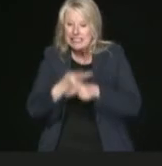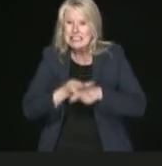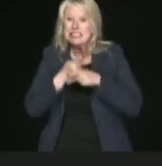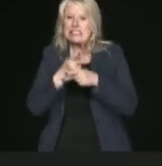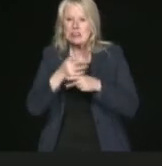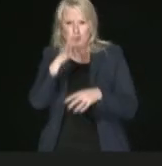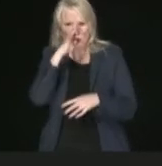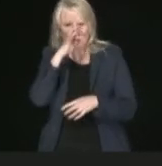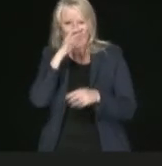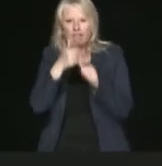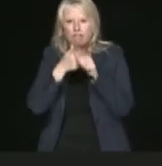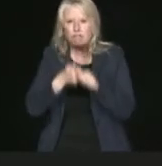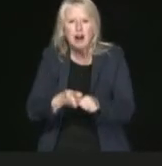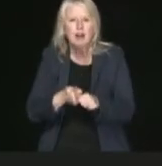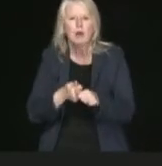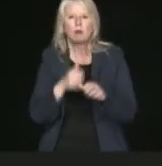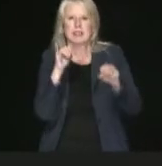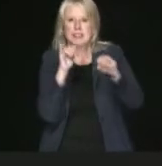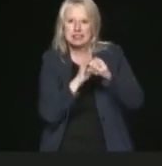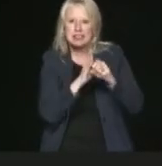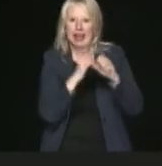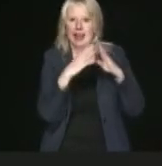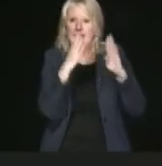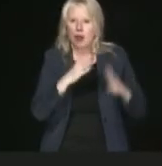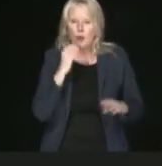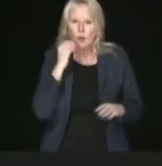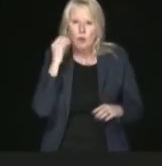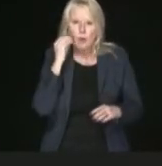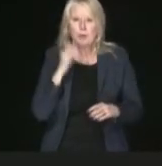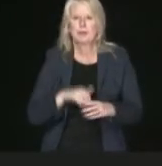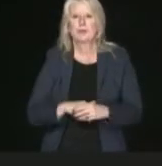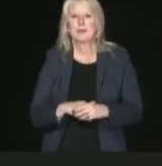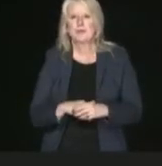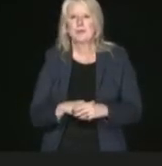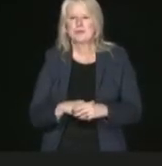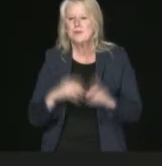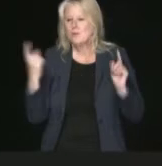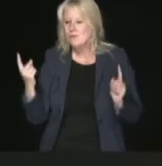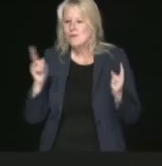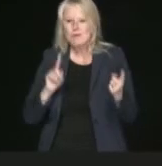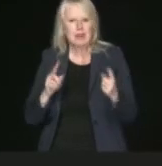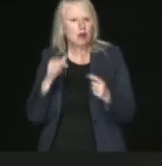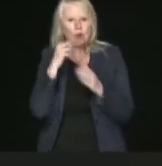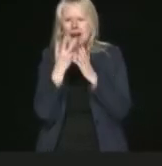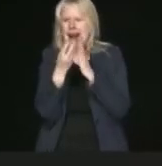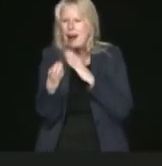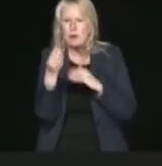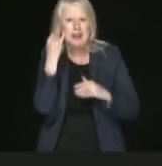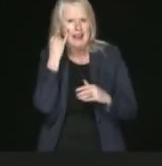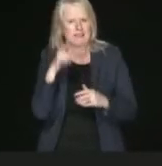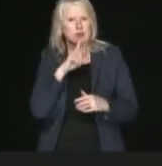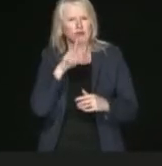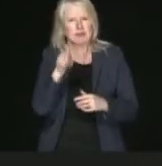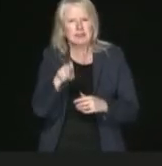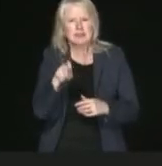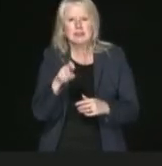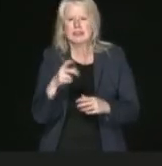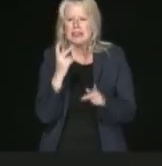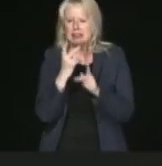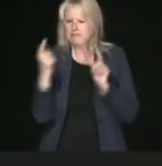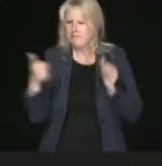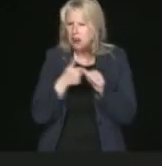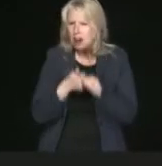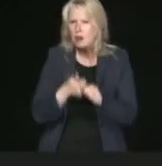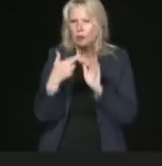these strong measures in place of staying home, of not going outside unless we absolutely have to, on keeping 2 meters